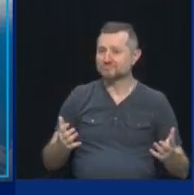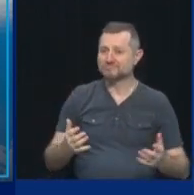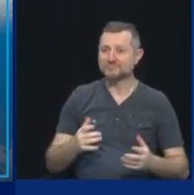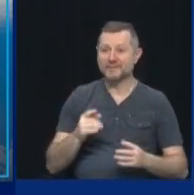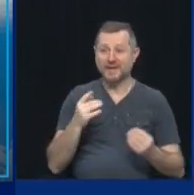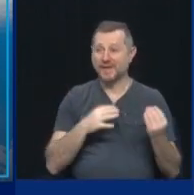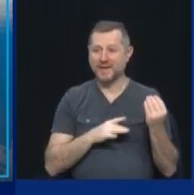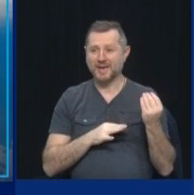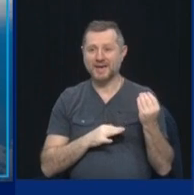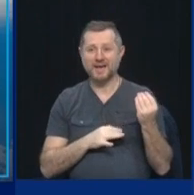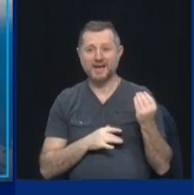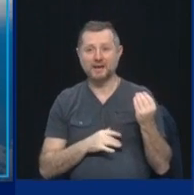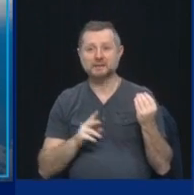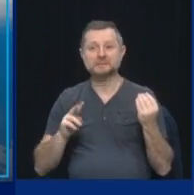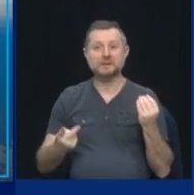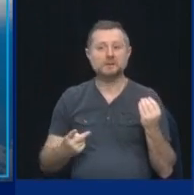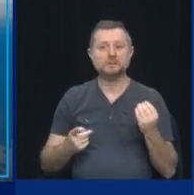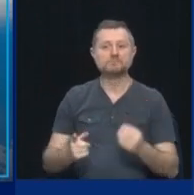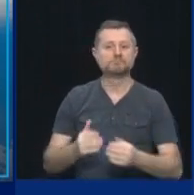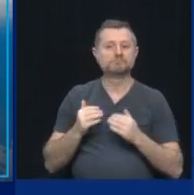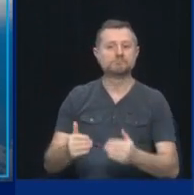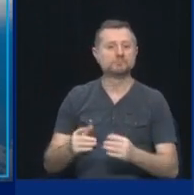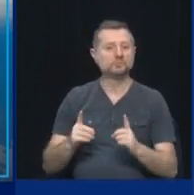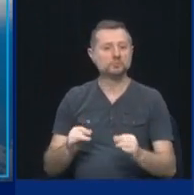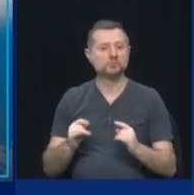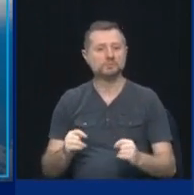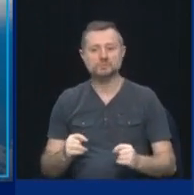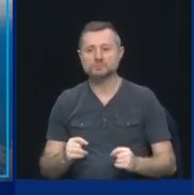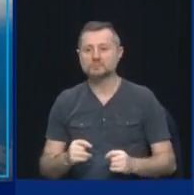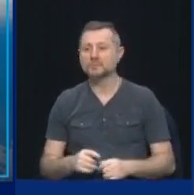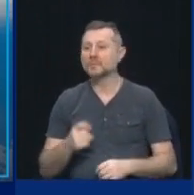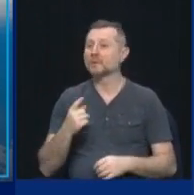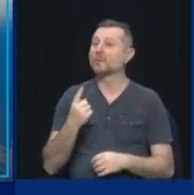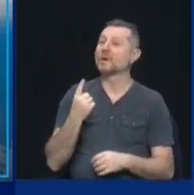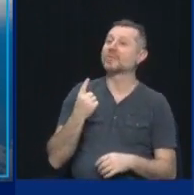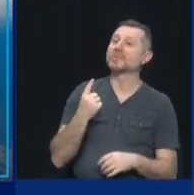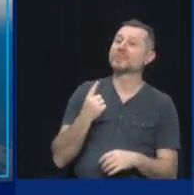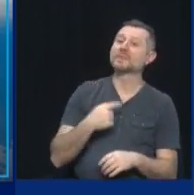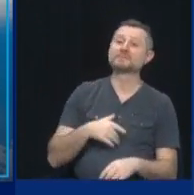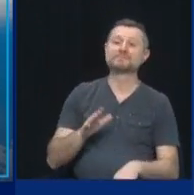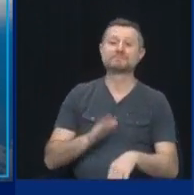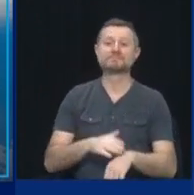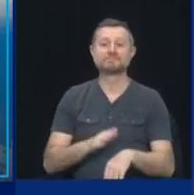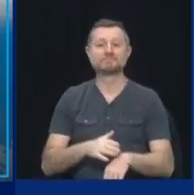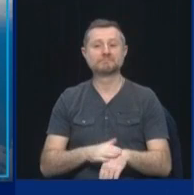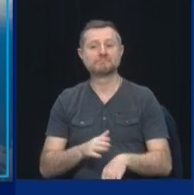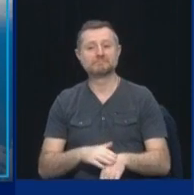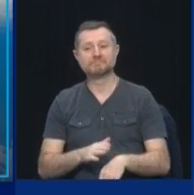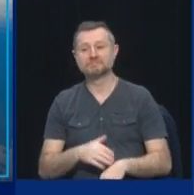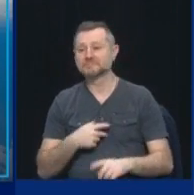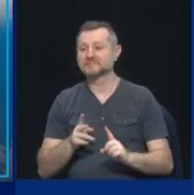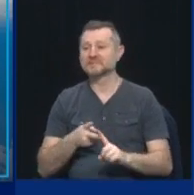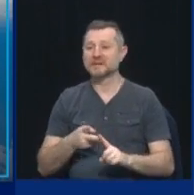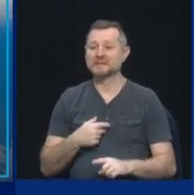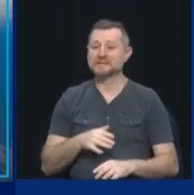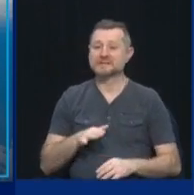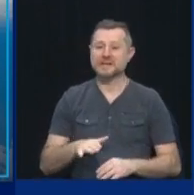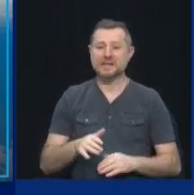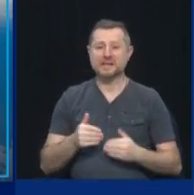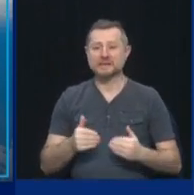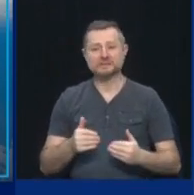Step two. Do it. One caveat. Step two is hard.